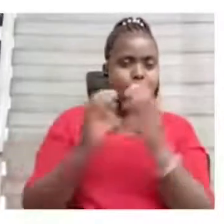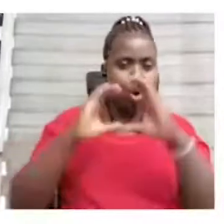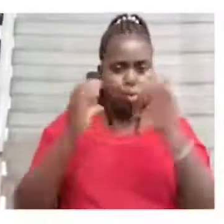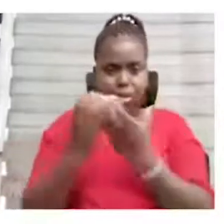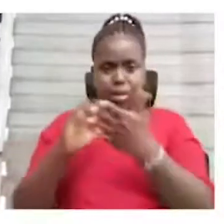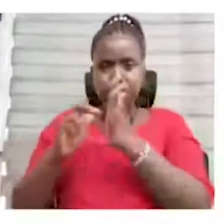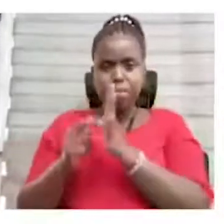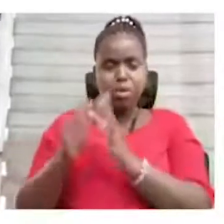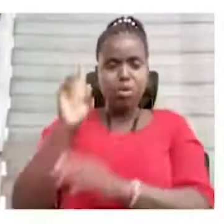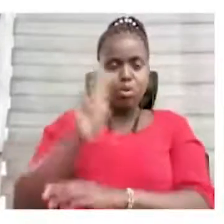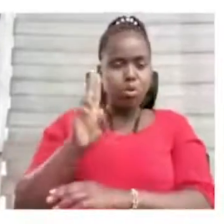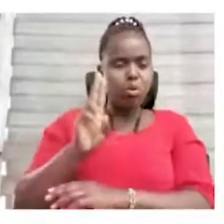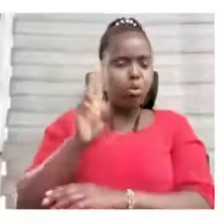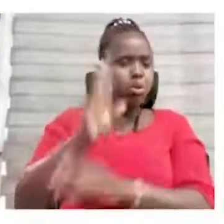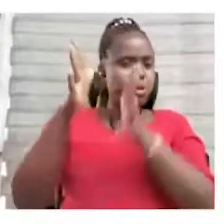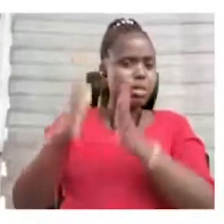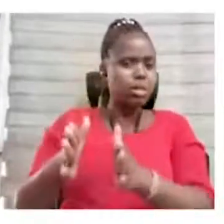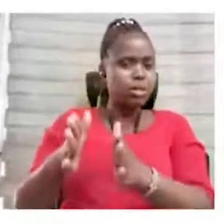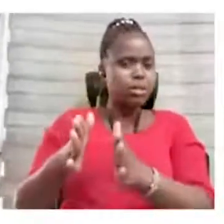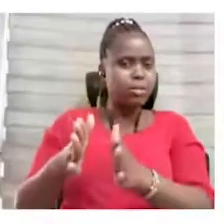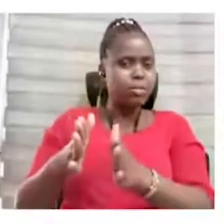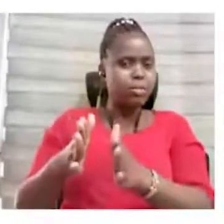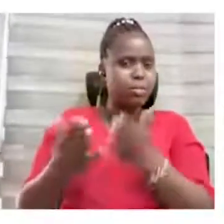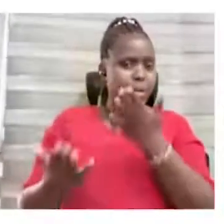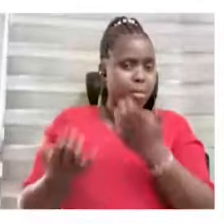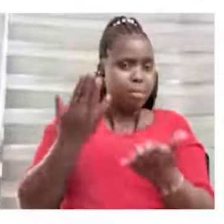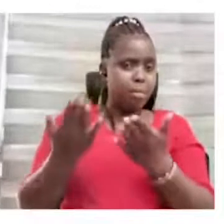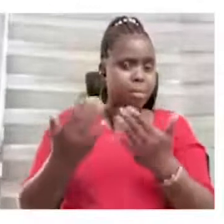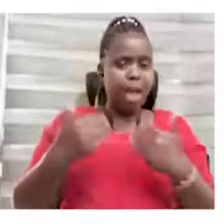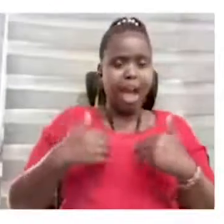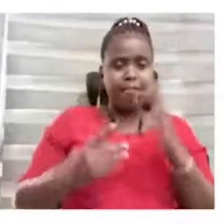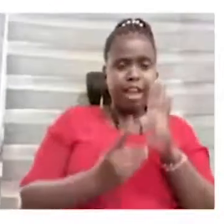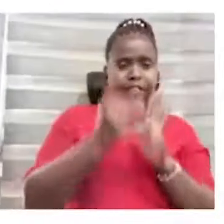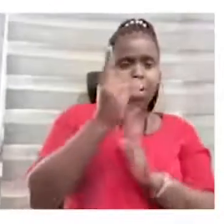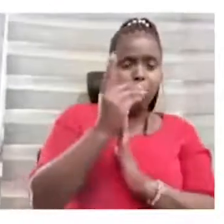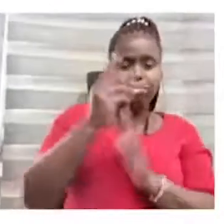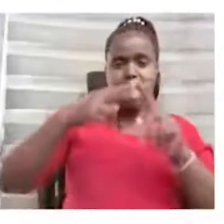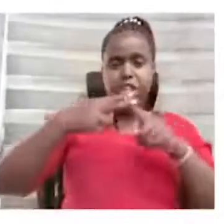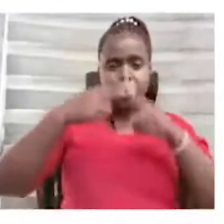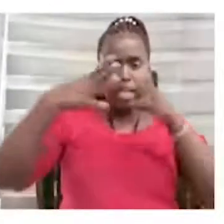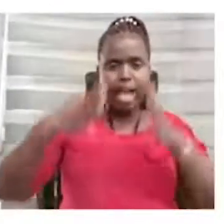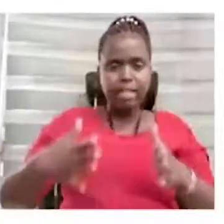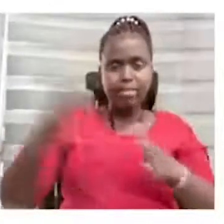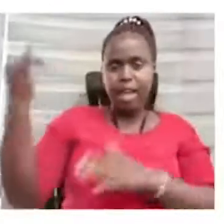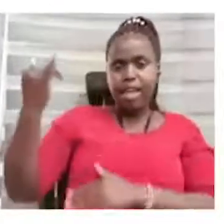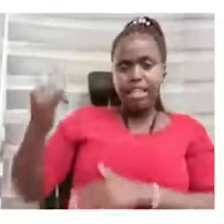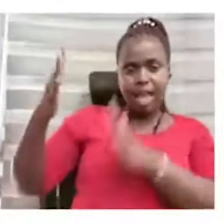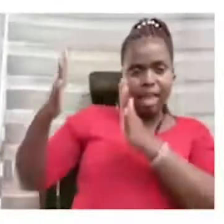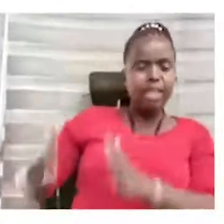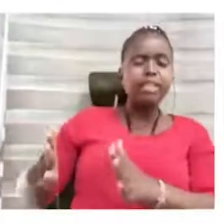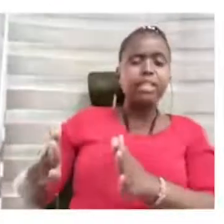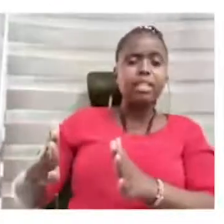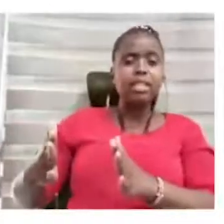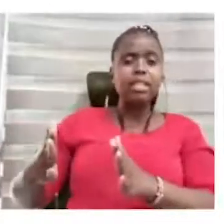building. And that may be we have developers, engineers, designers with disabilities. We partner